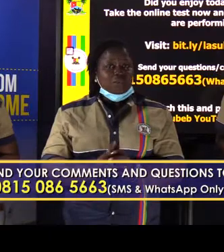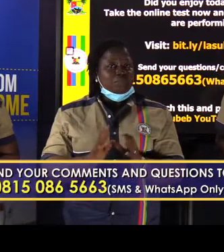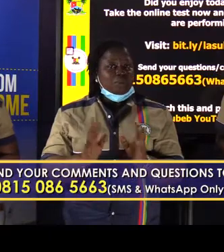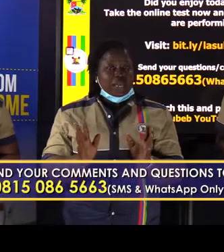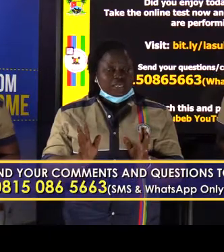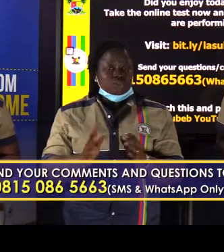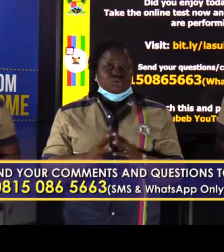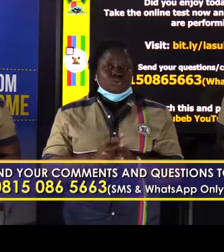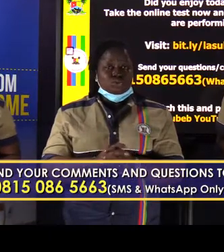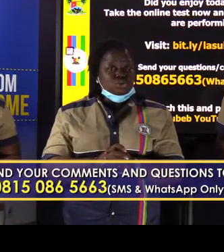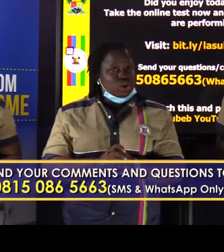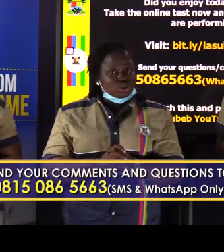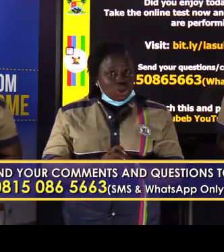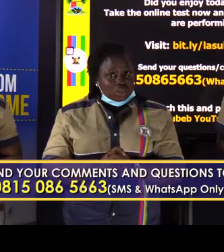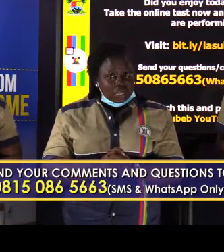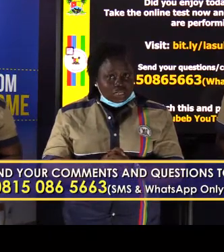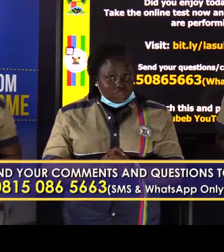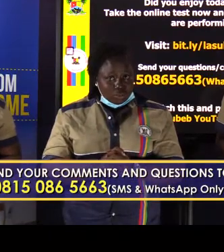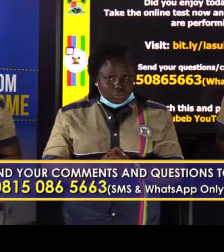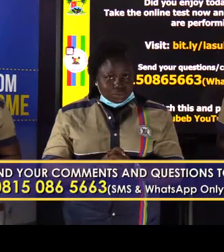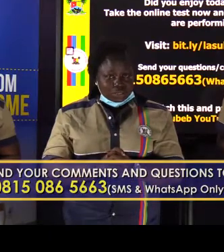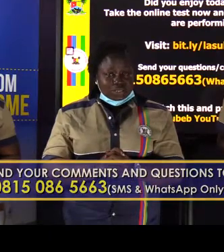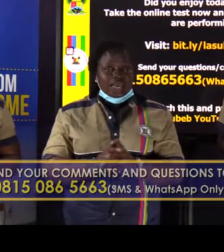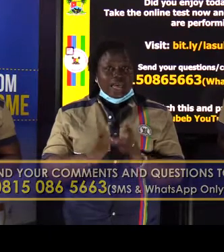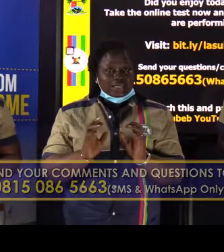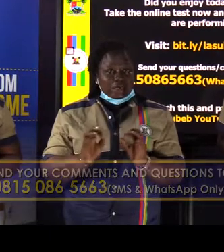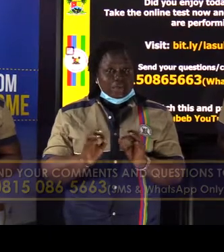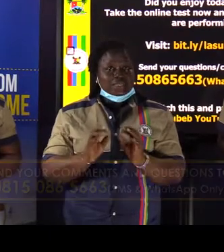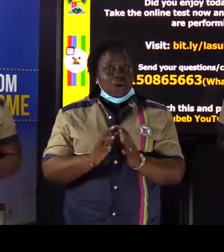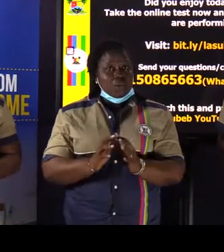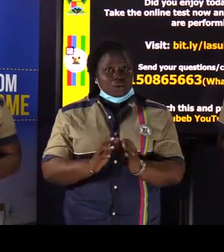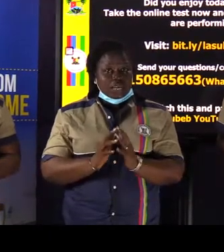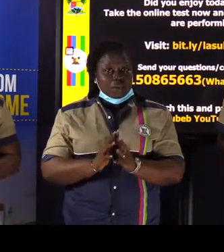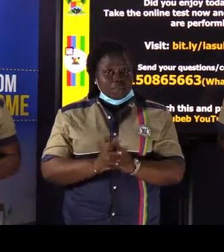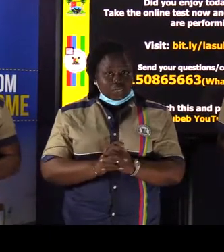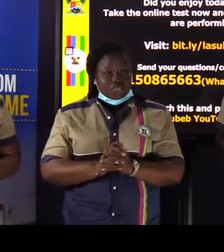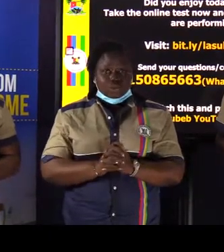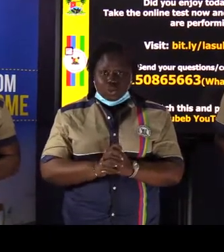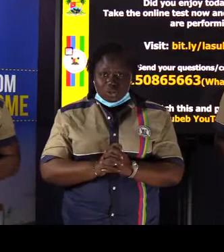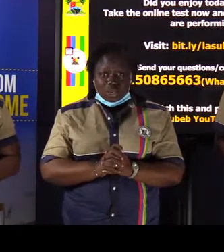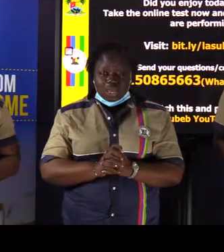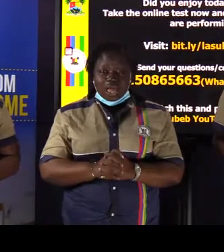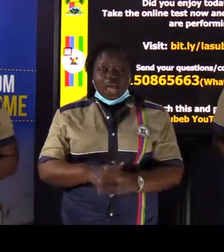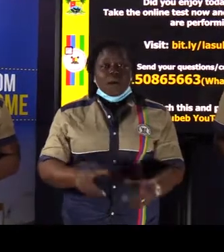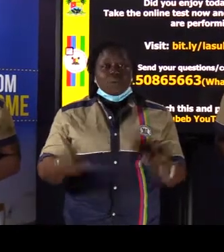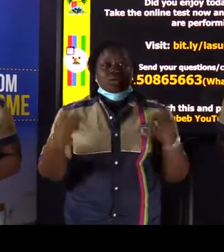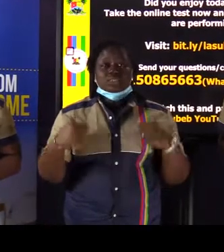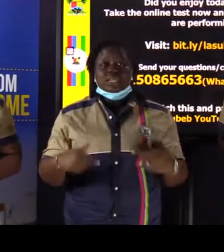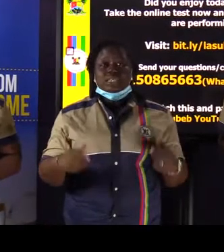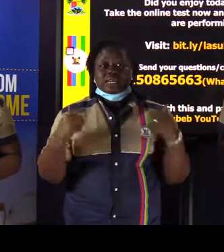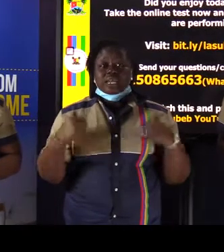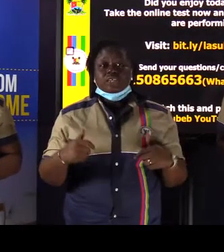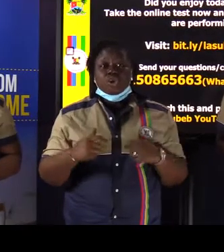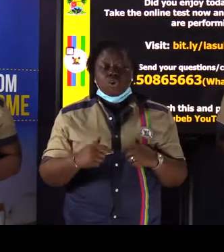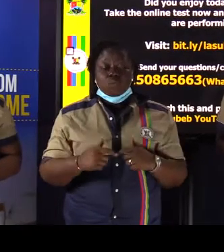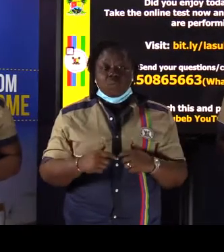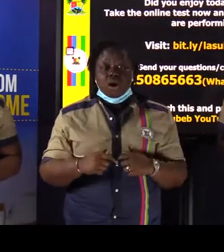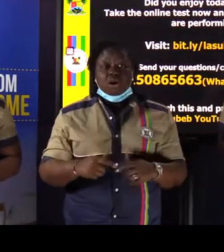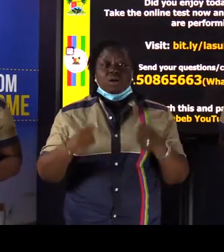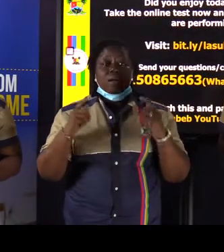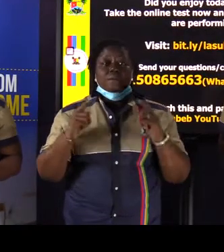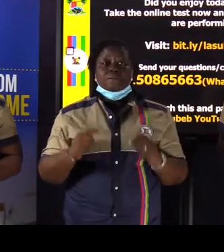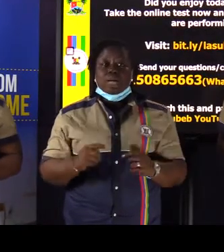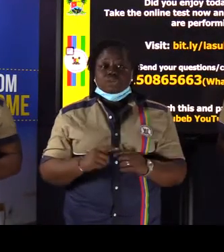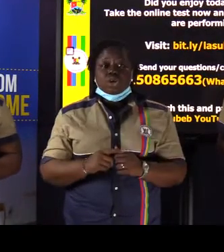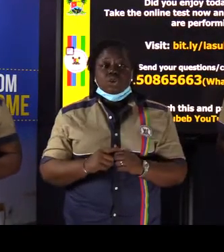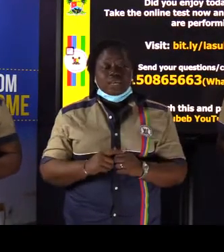5663. Please do not call that number. SMS and WhatsApp messages only. And when you're sending in your